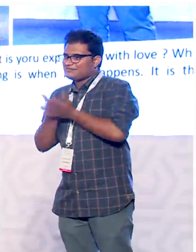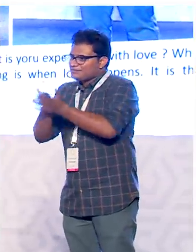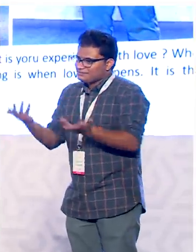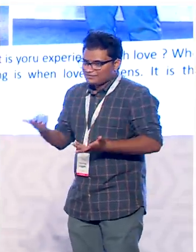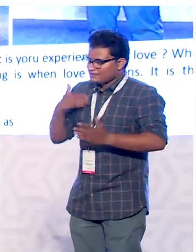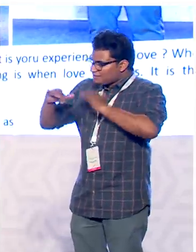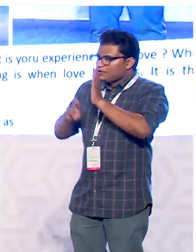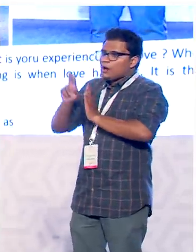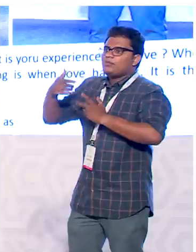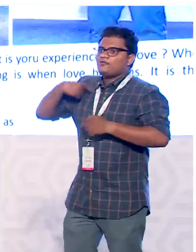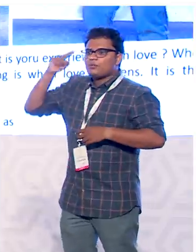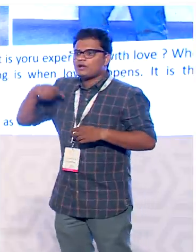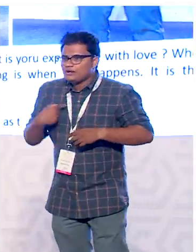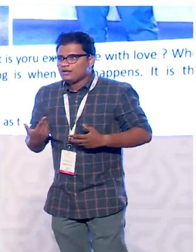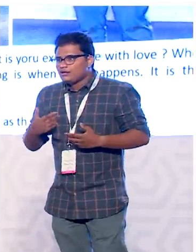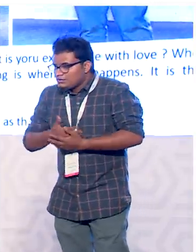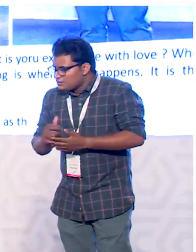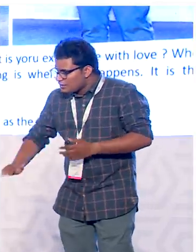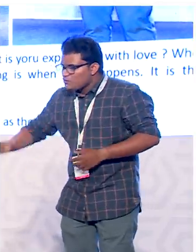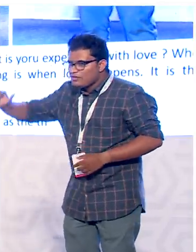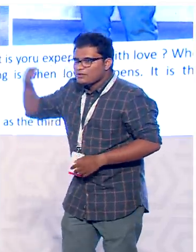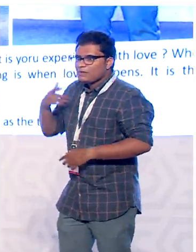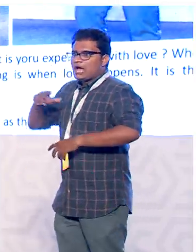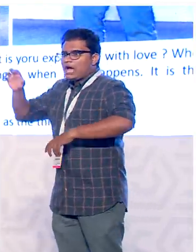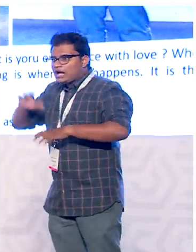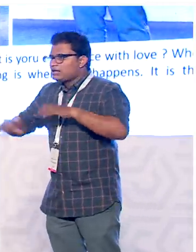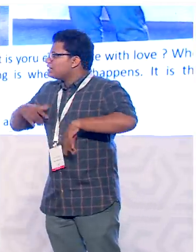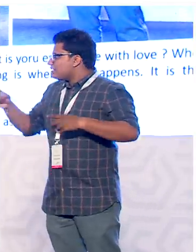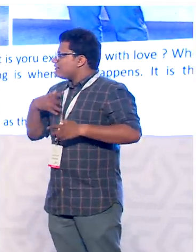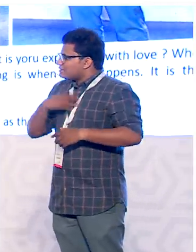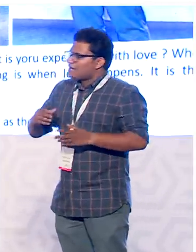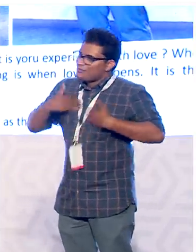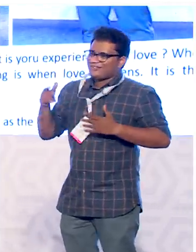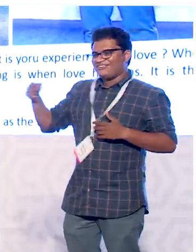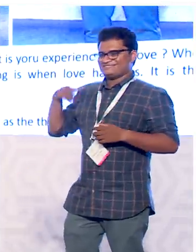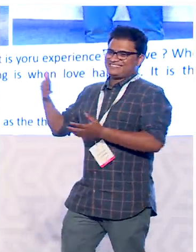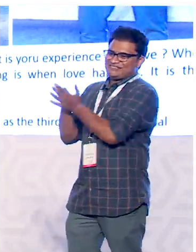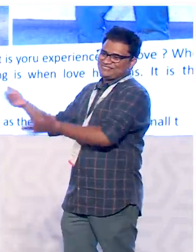up from my cradle. All these faces, sad faces, because I was a girl.